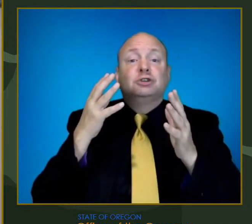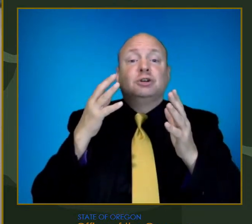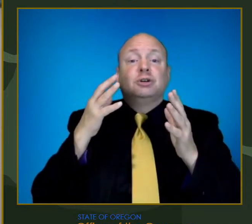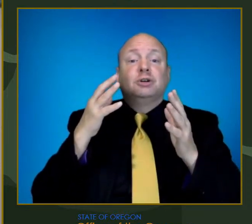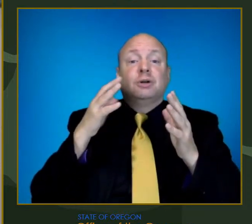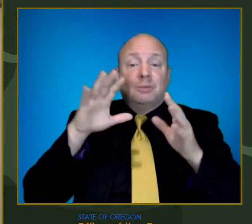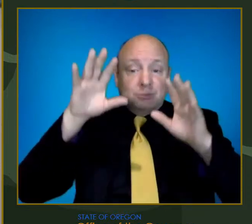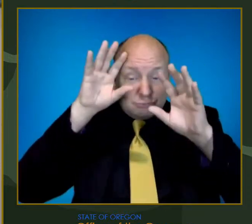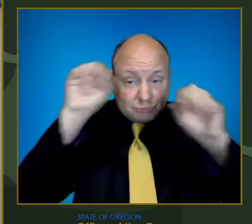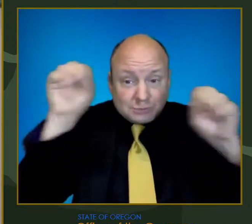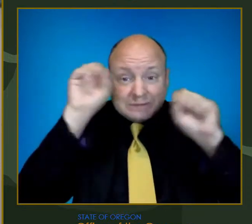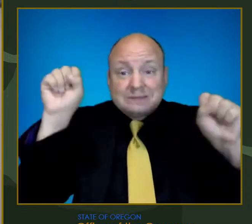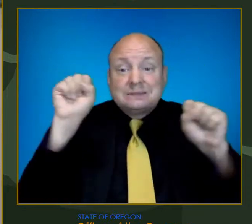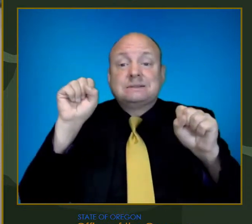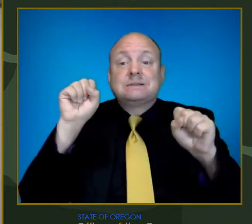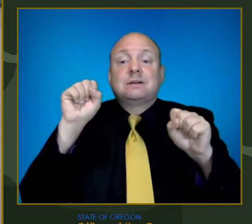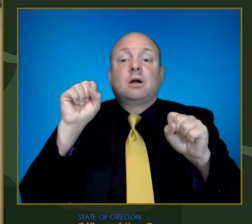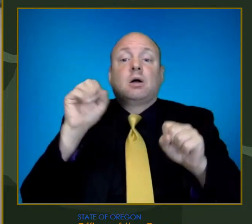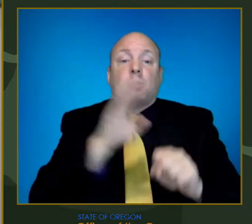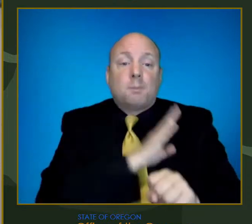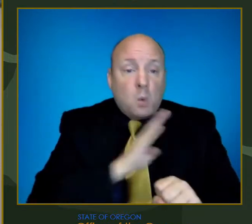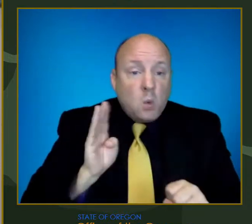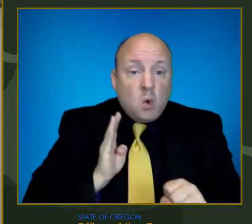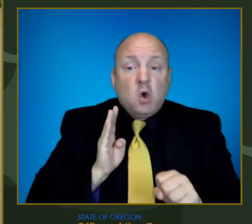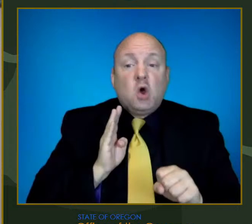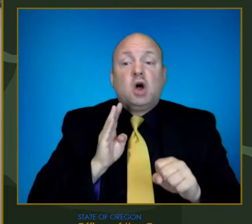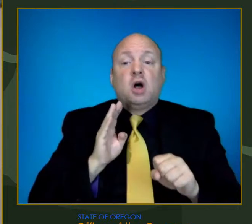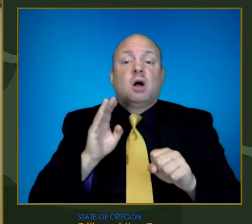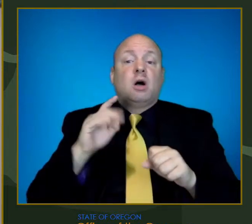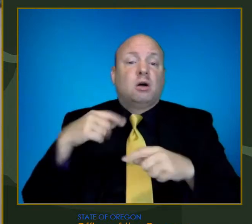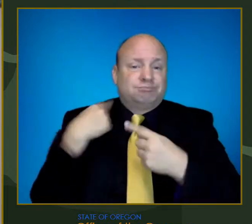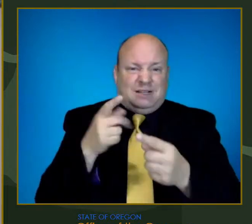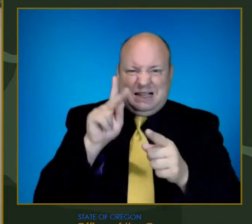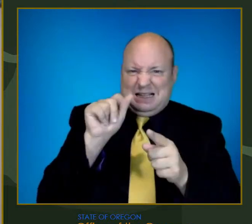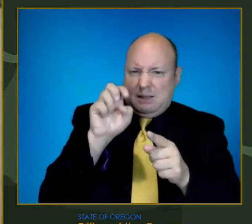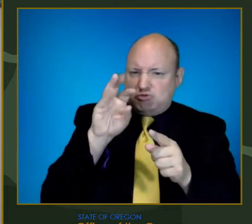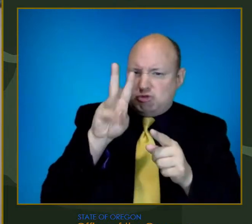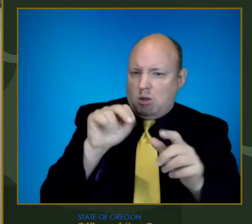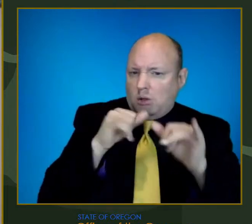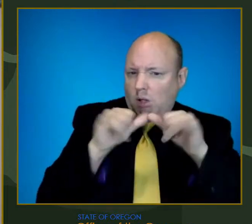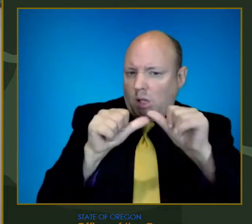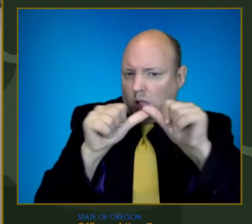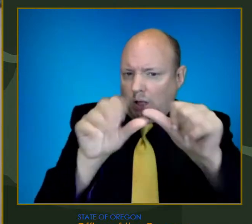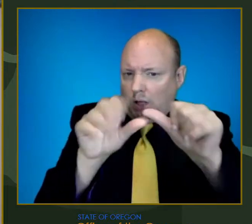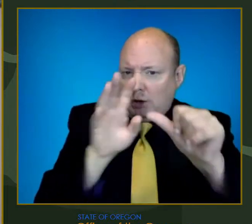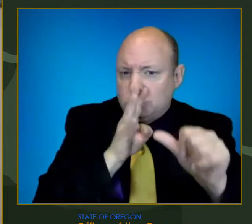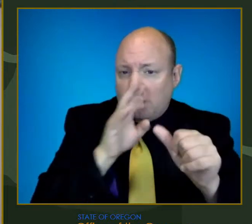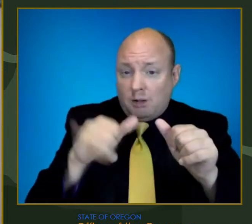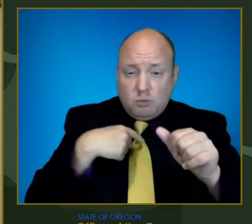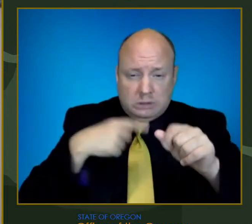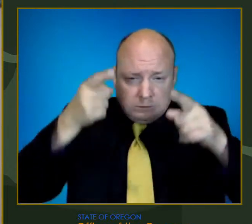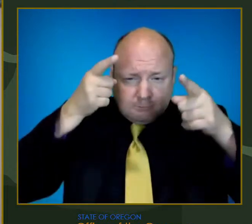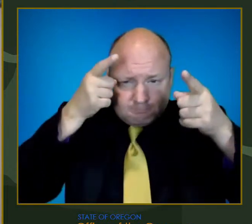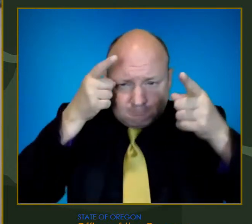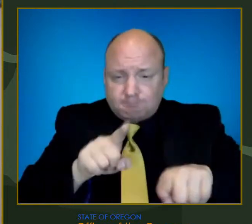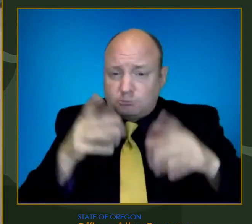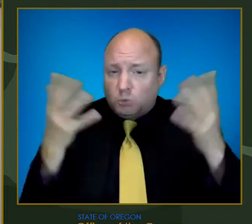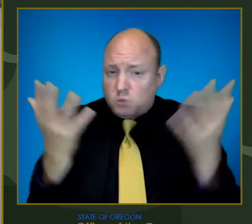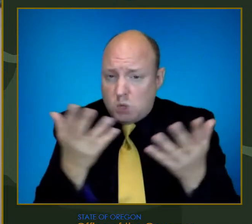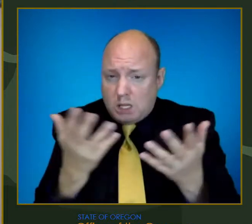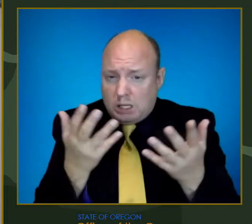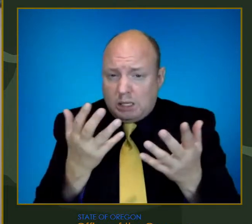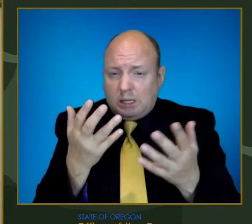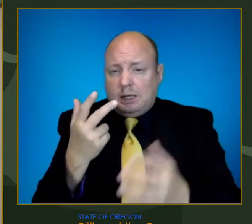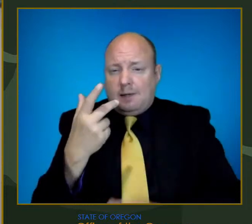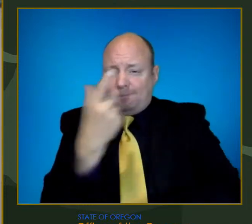superintendents, and school board members over the last couple of weeks, what we all agree is that vaccines are our best